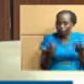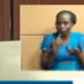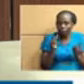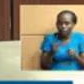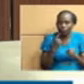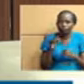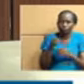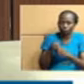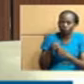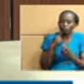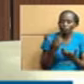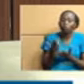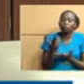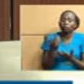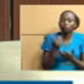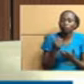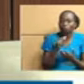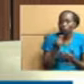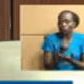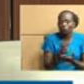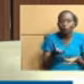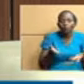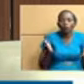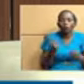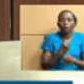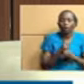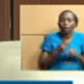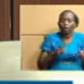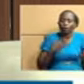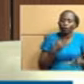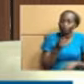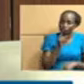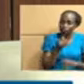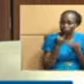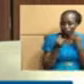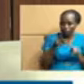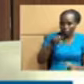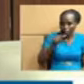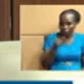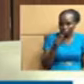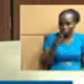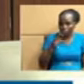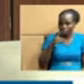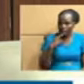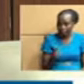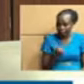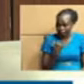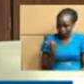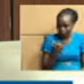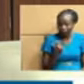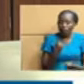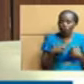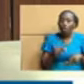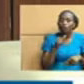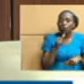taken as a right and not just something. And I want to reiterate what Patrick said. We are not inadequate